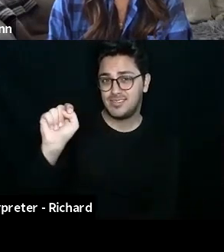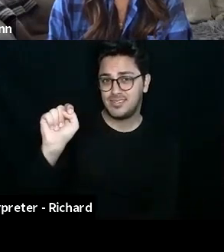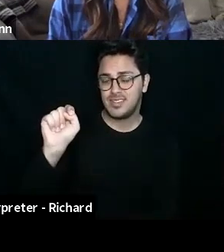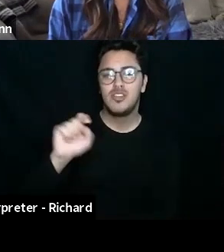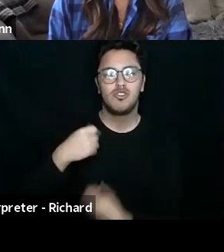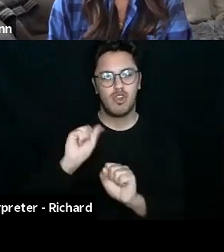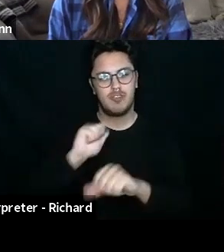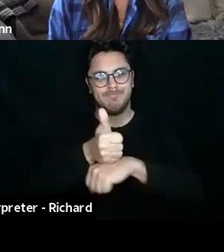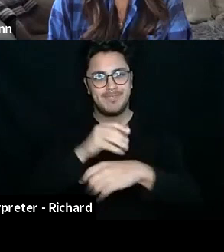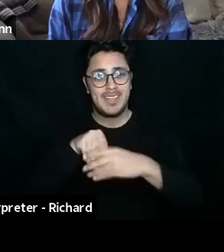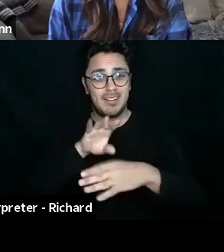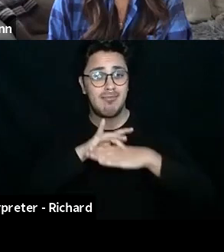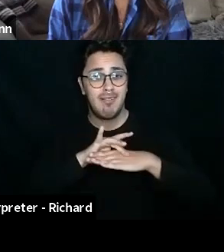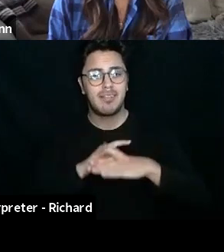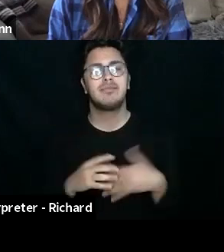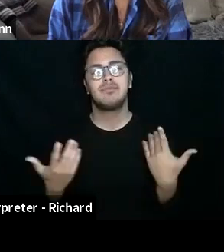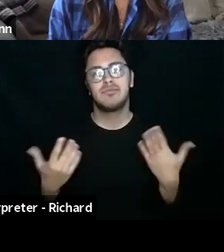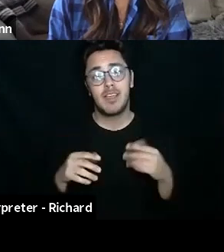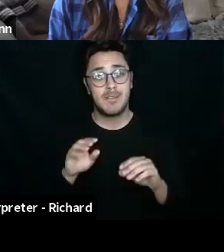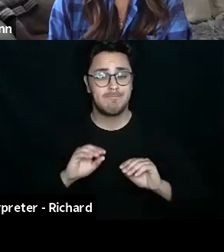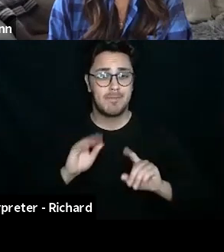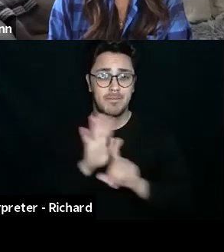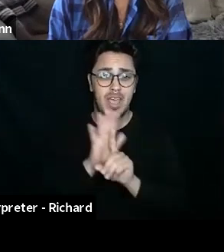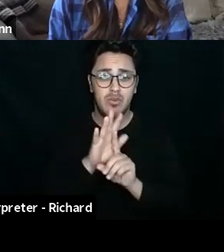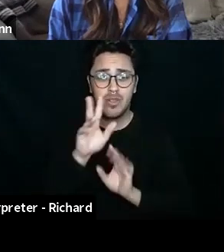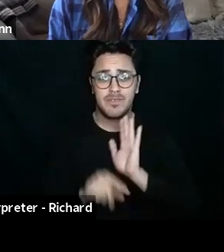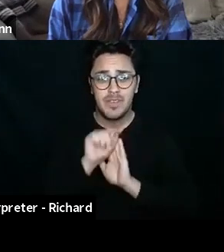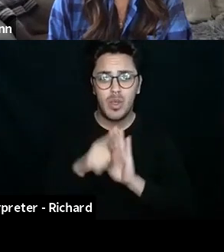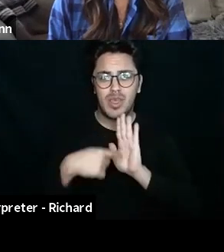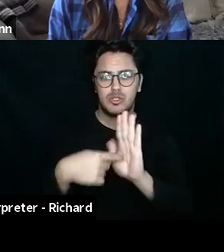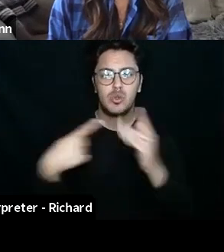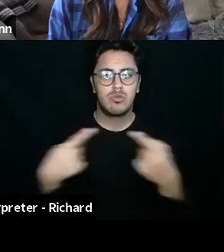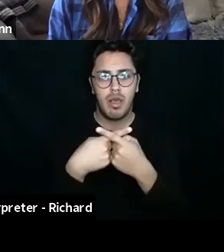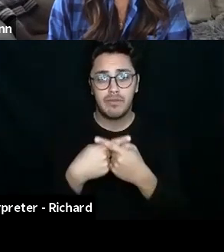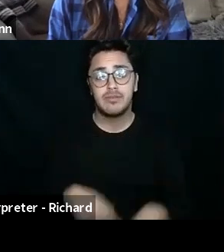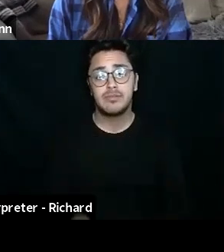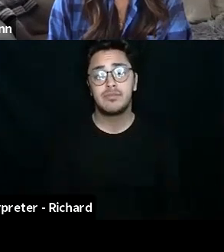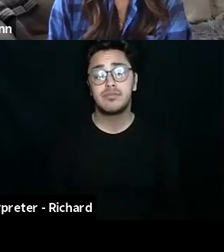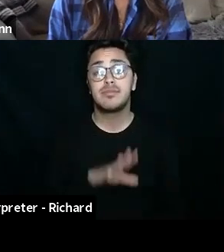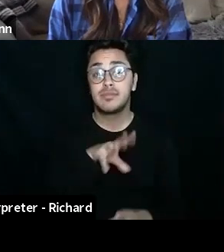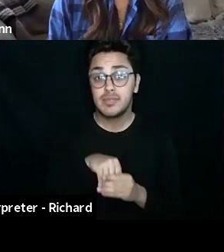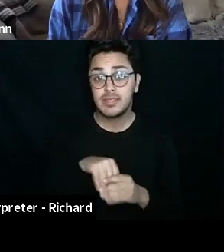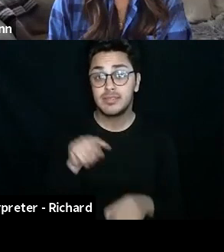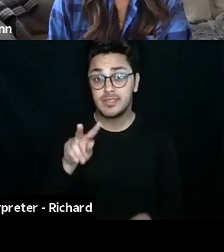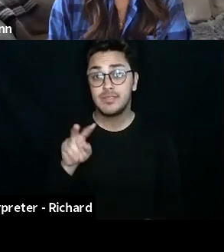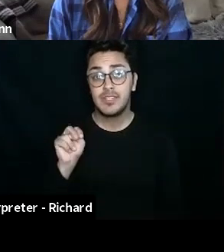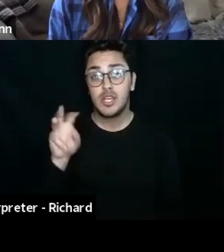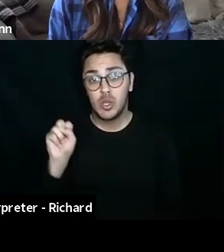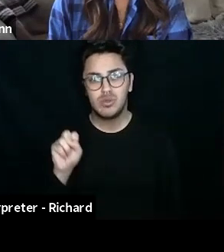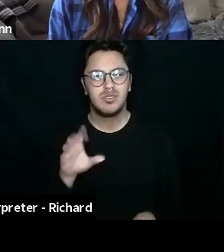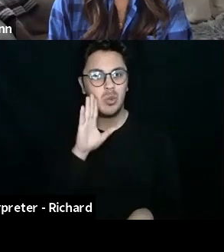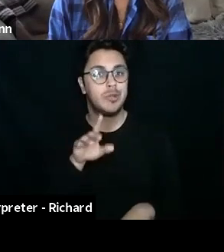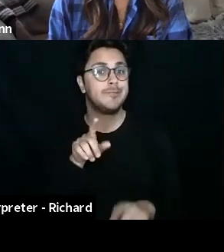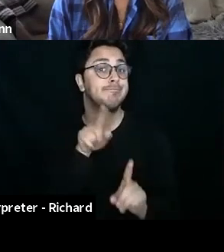context a viral video that shows the conflict, which we all know in television news, that's what you tease with and that's what